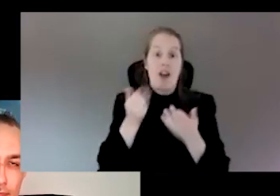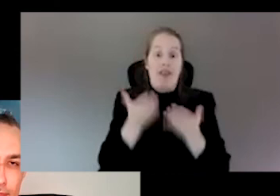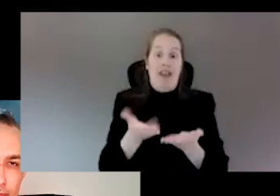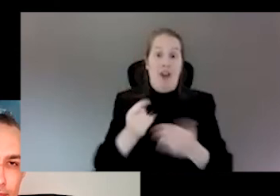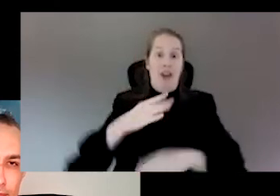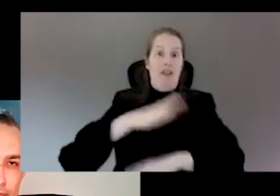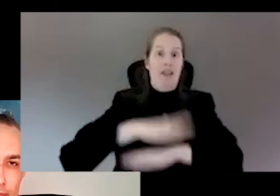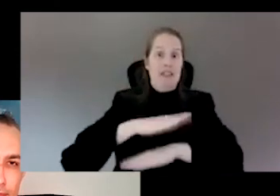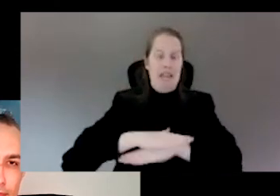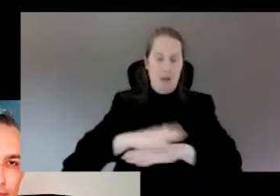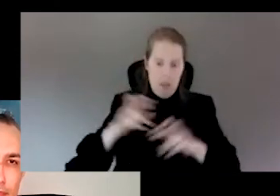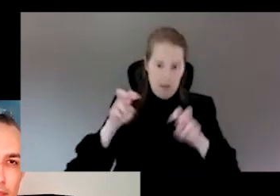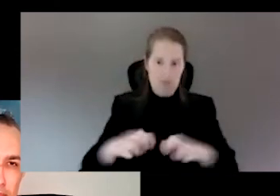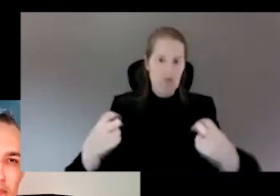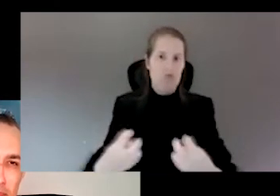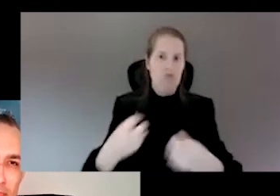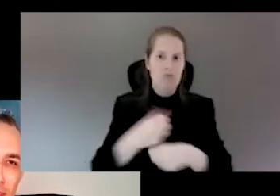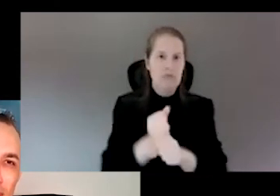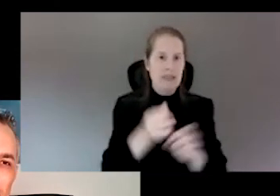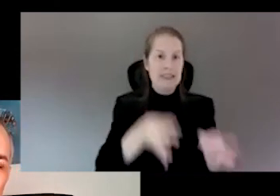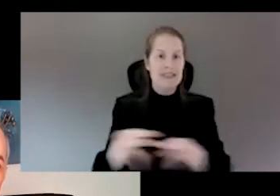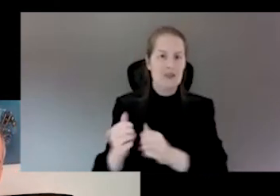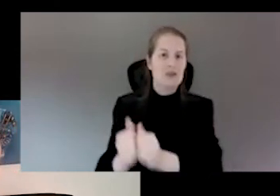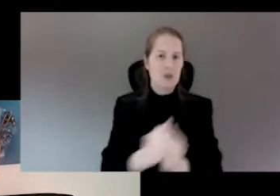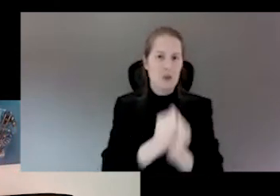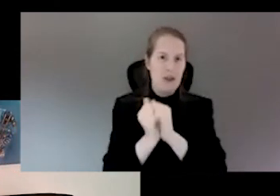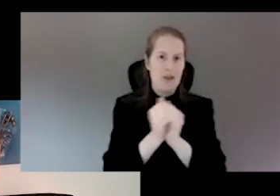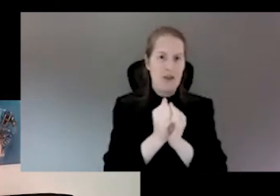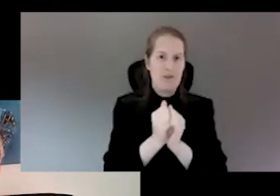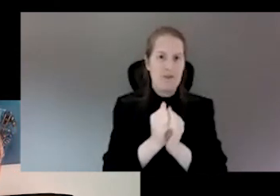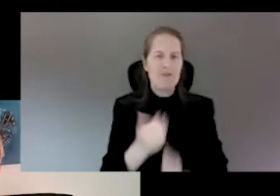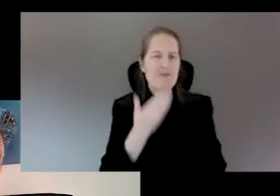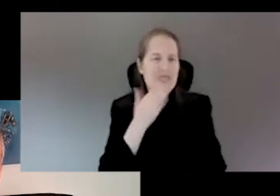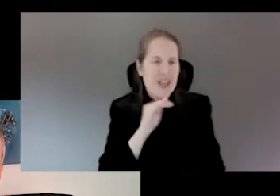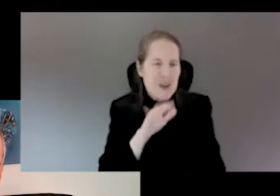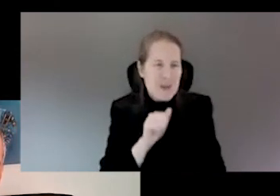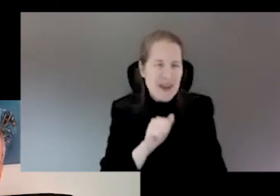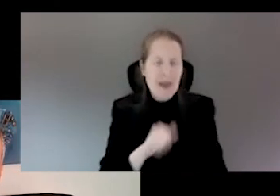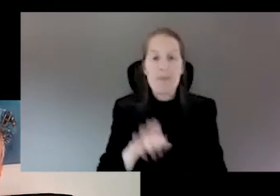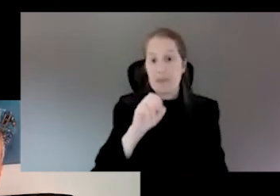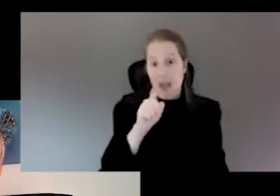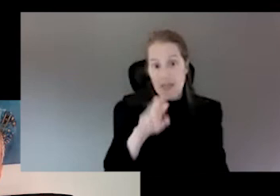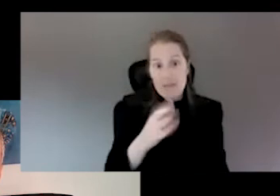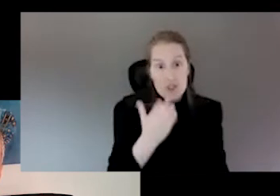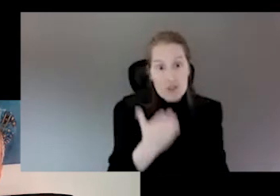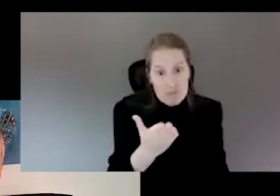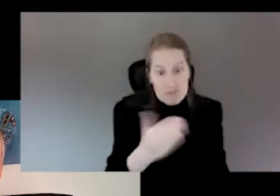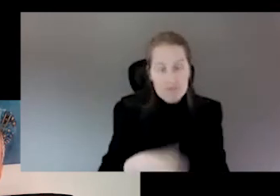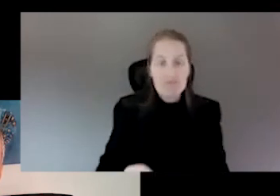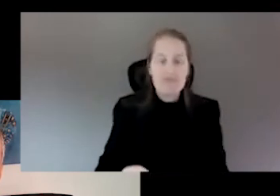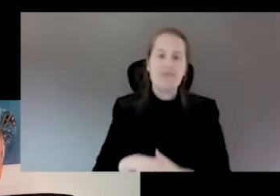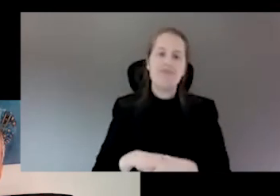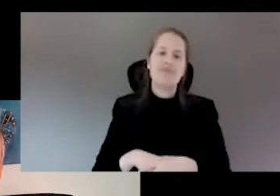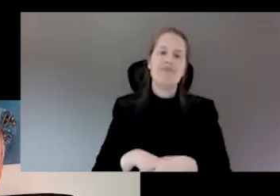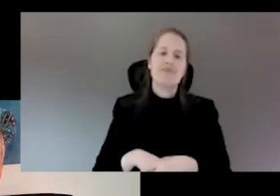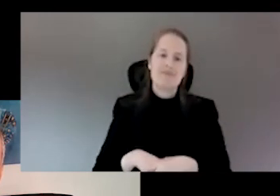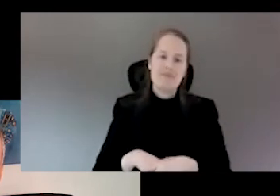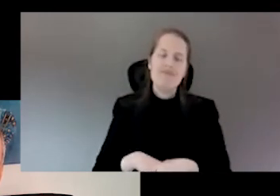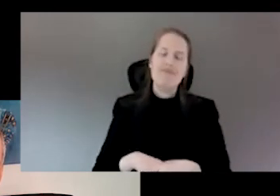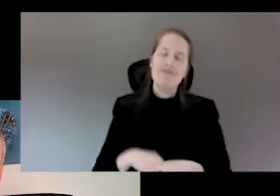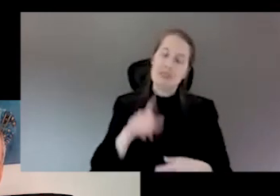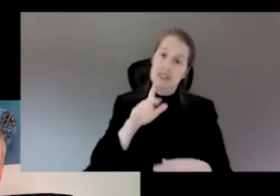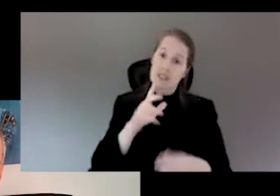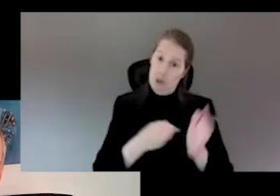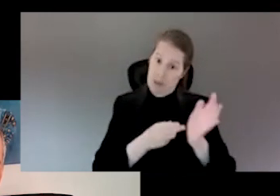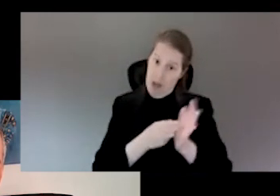they're making their decisions. thanks, Mia. How about you, Elver? Well, I think, and to be honest, that to